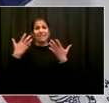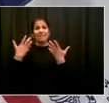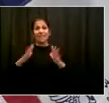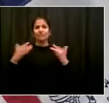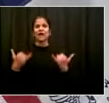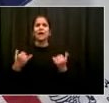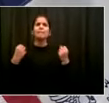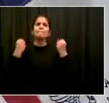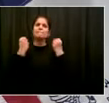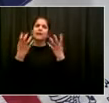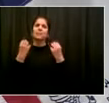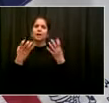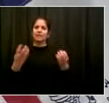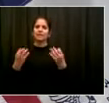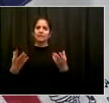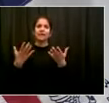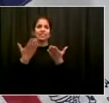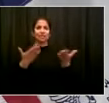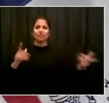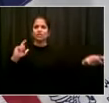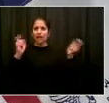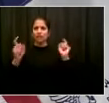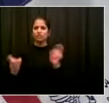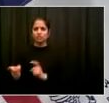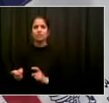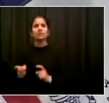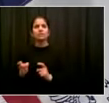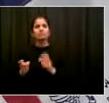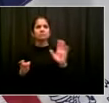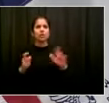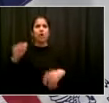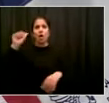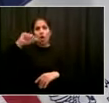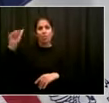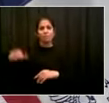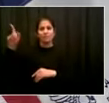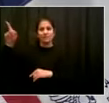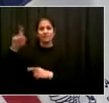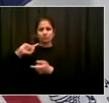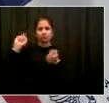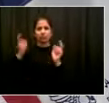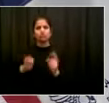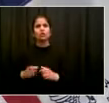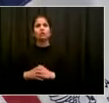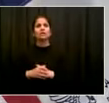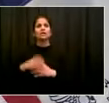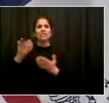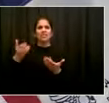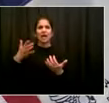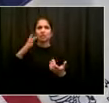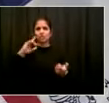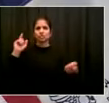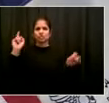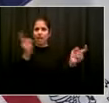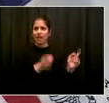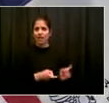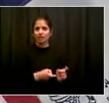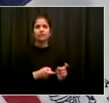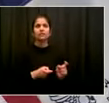be reversed that was done wrong. I'm going to turn to Dr. Varma and Dr. Choksi. I mean, we were all surprised, in fact, shocked when we heard